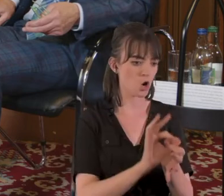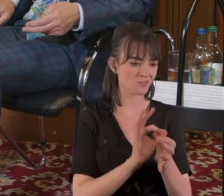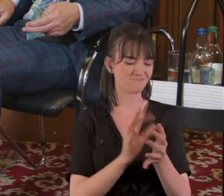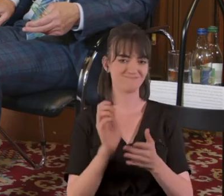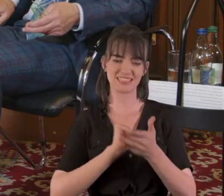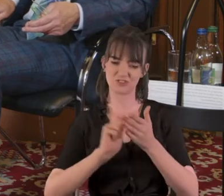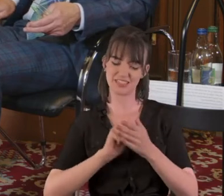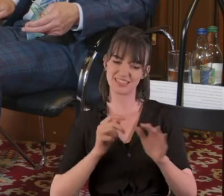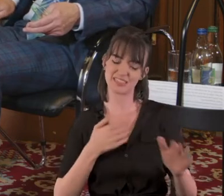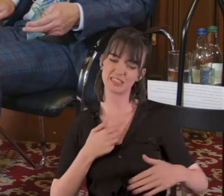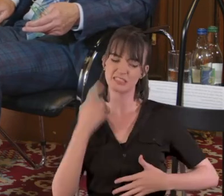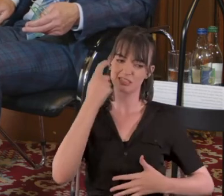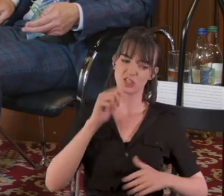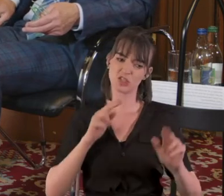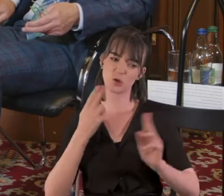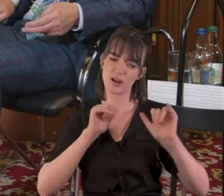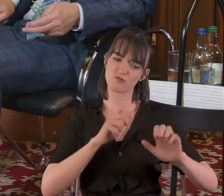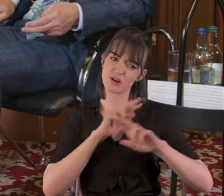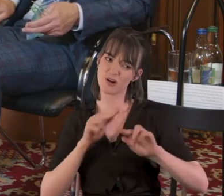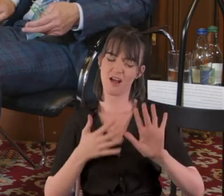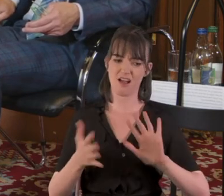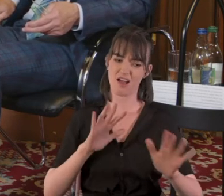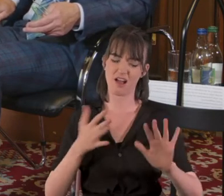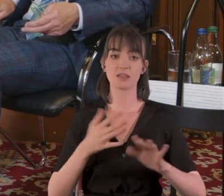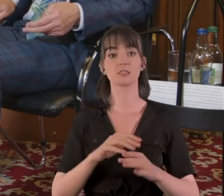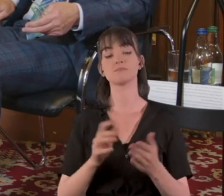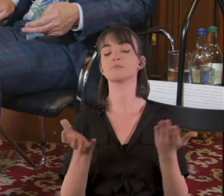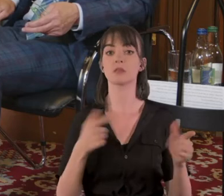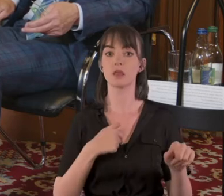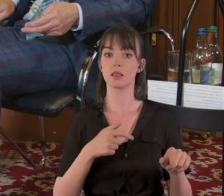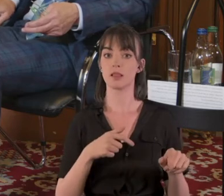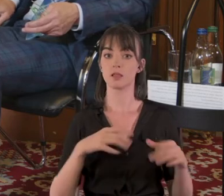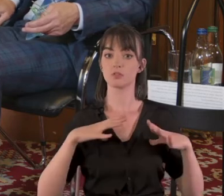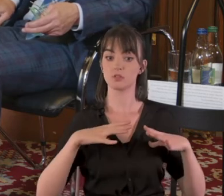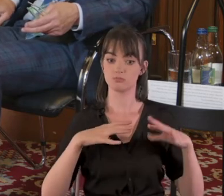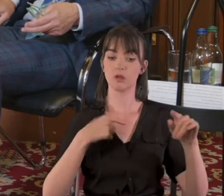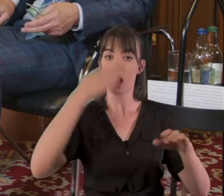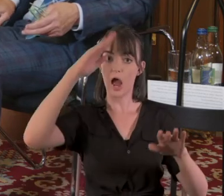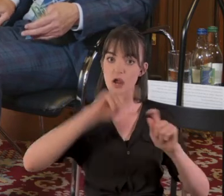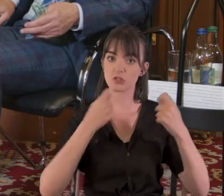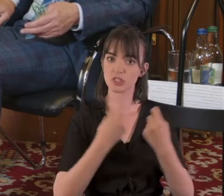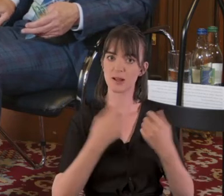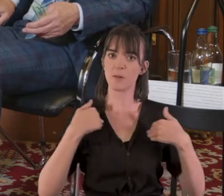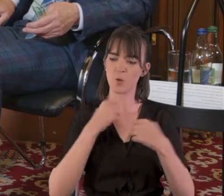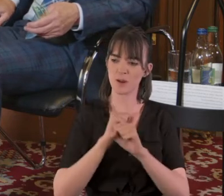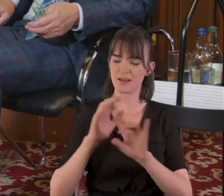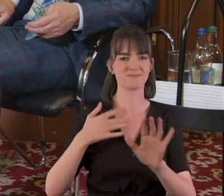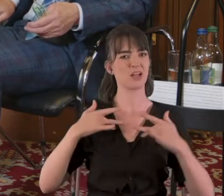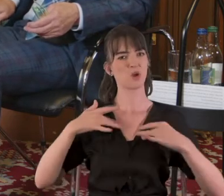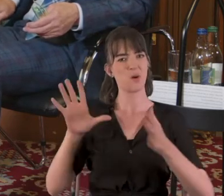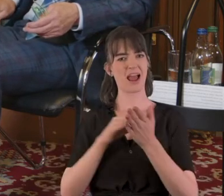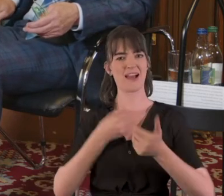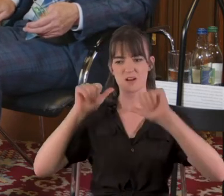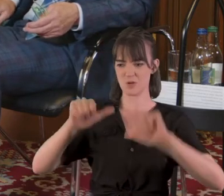a sticking point for Republicans was the oath. The oath, to give it its correct title, the oath of fealty to the constitution of the Irish Free State,